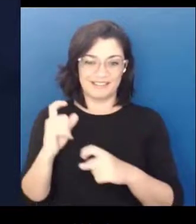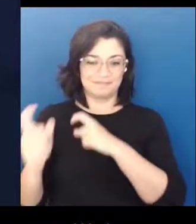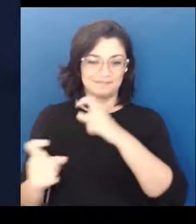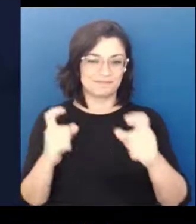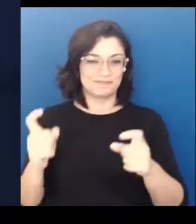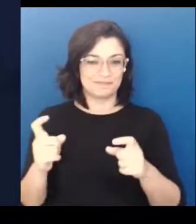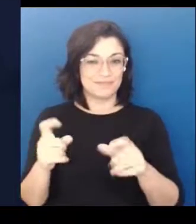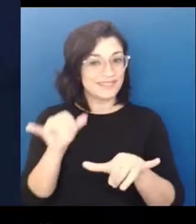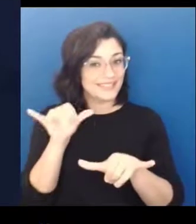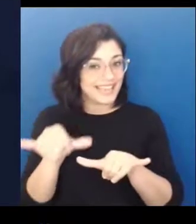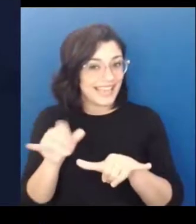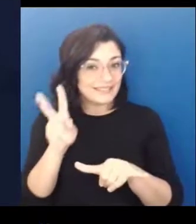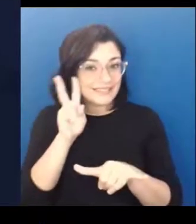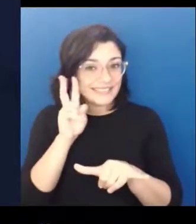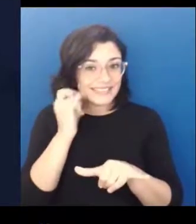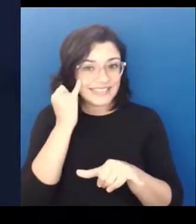winner.